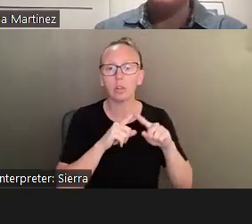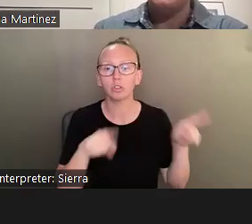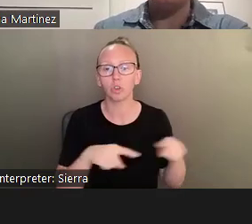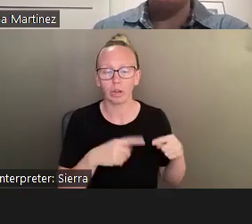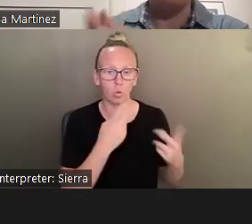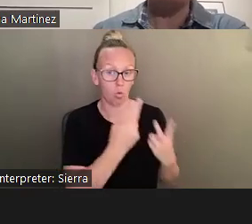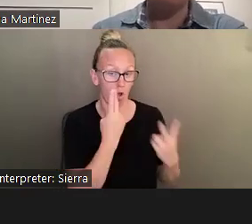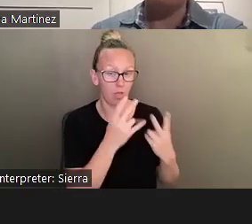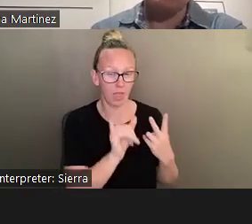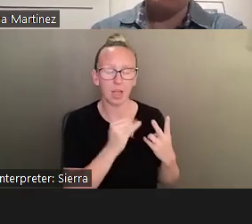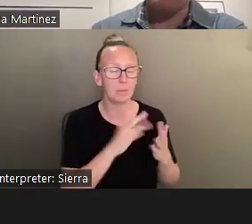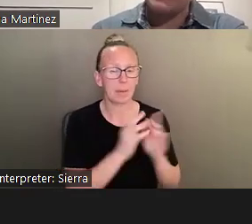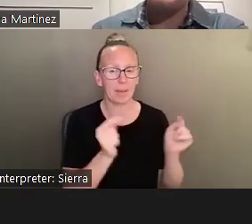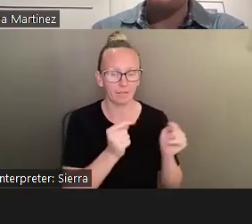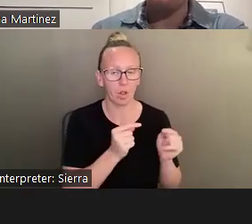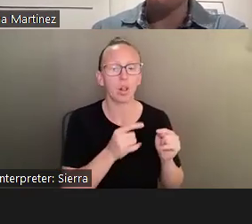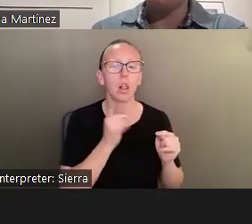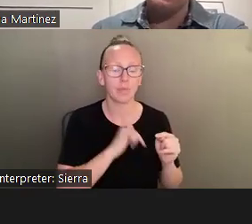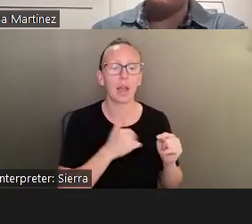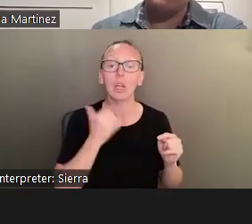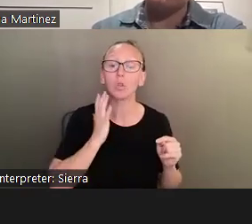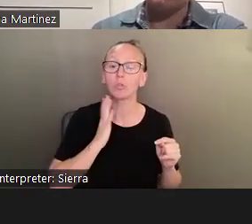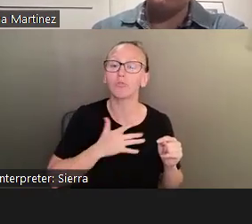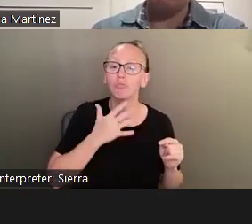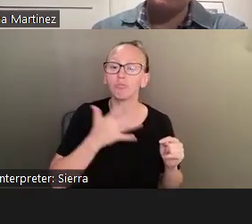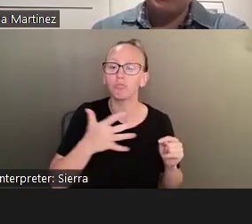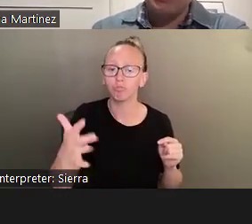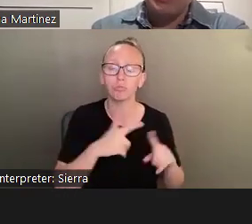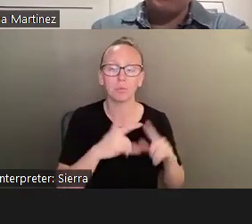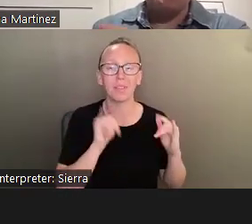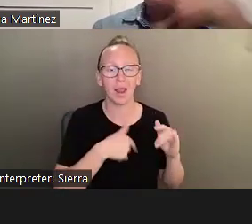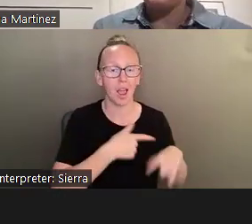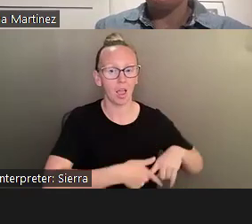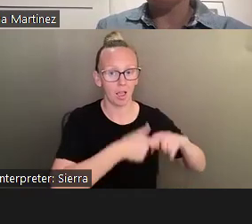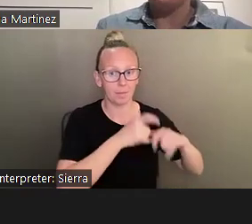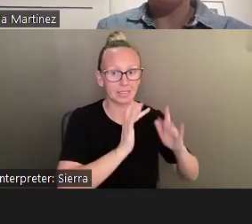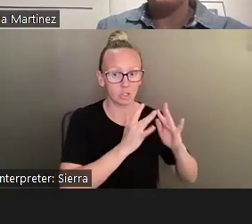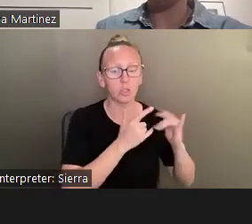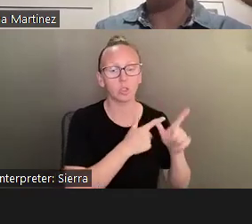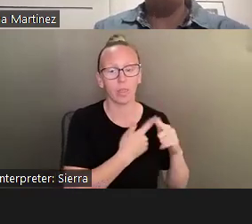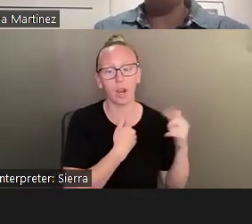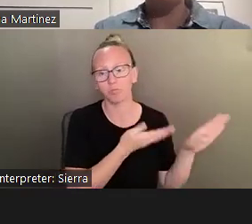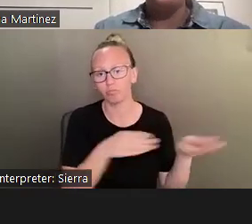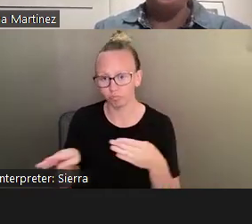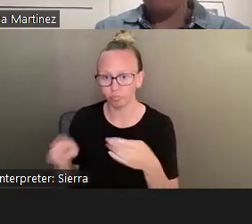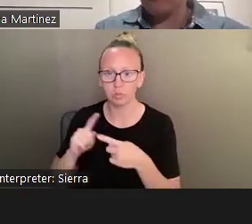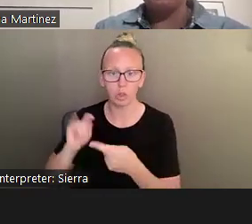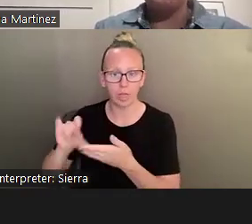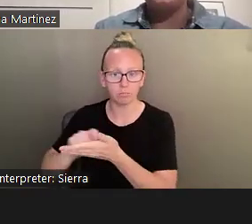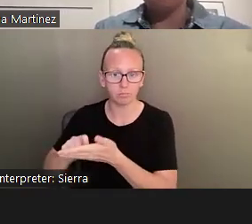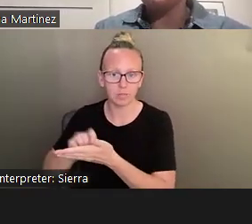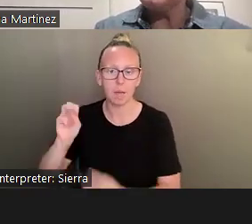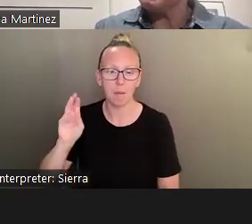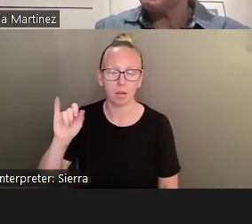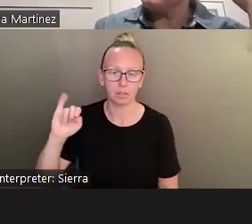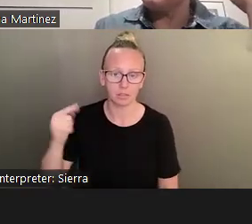painful, and started to move toward more tactile ways of making again. And my creative background is in sculpture. I have an undergraduate degree